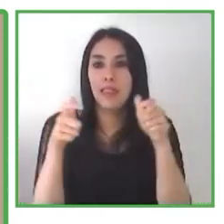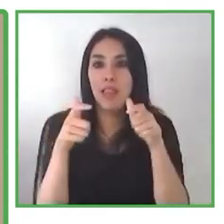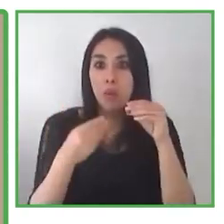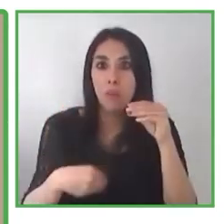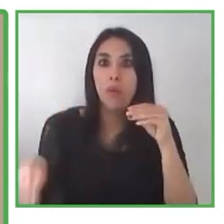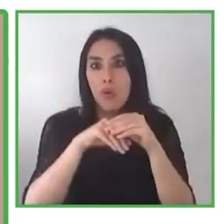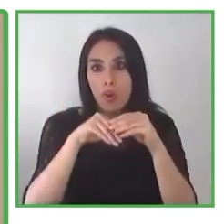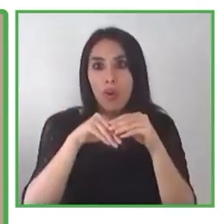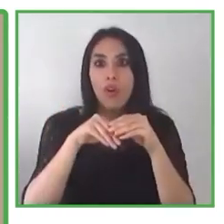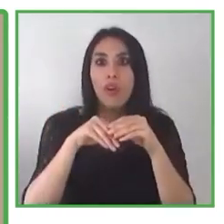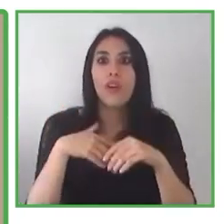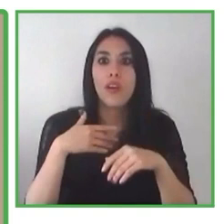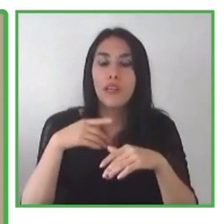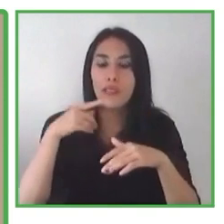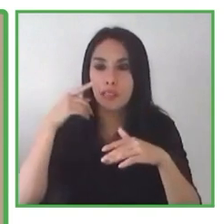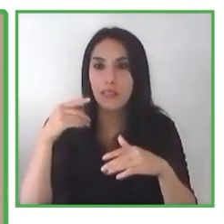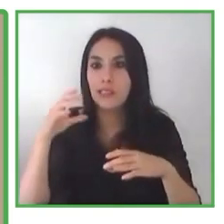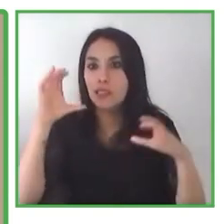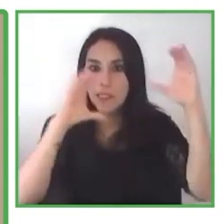of work and